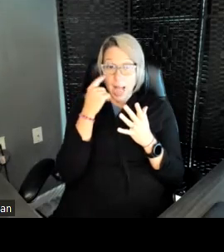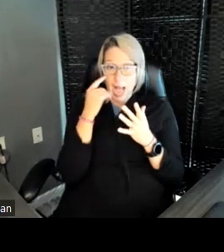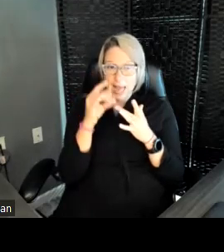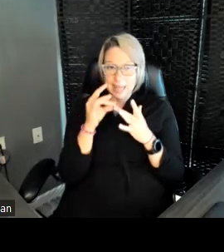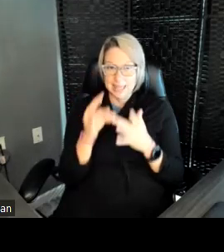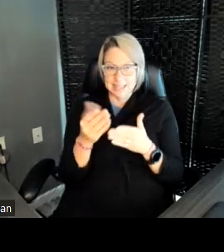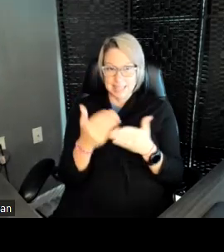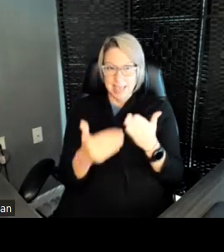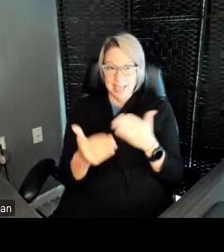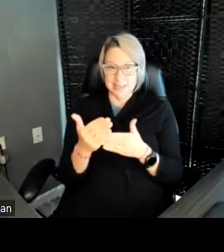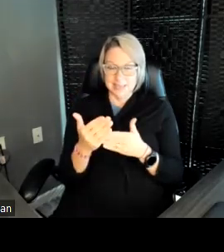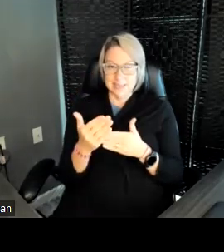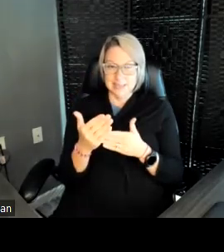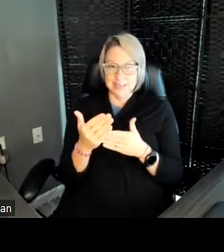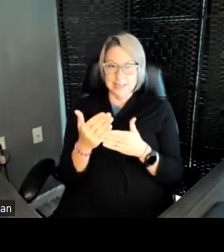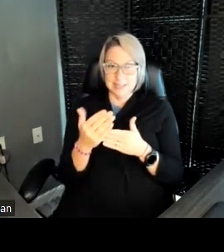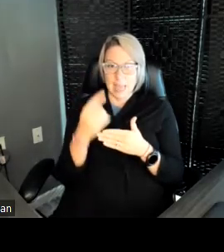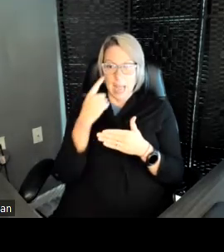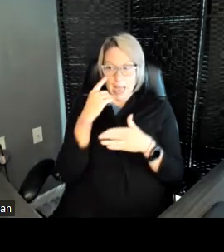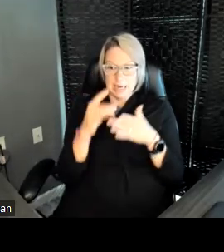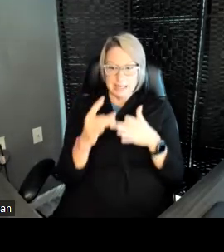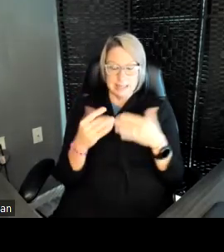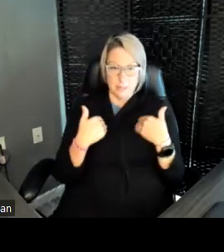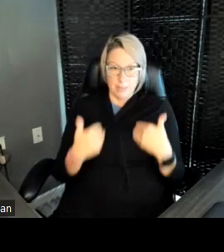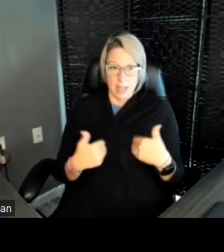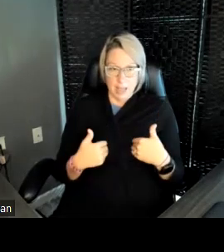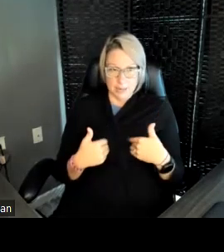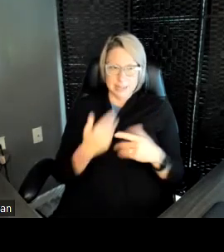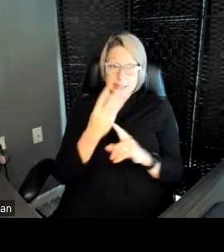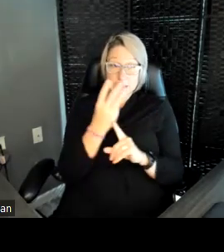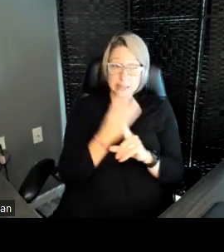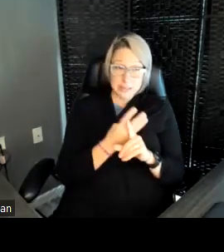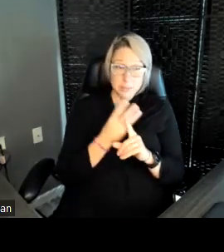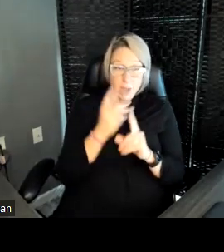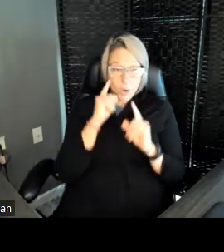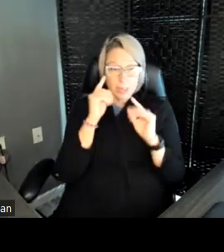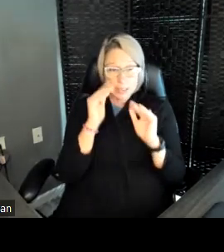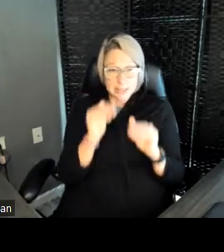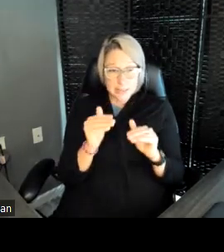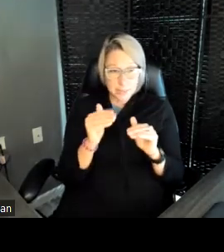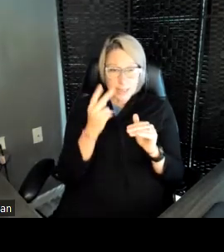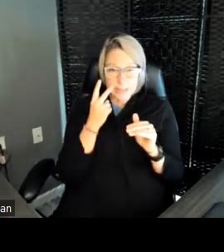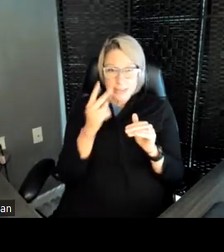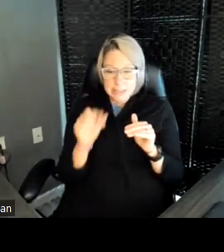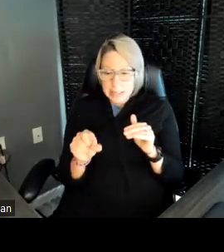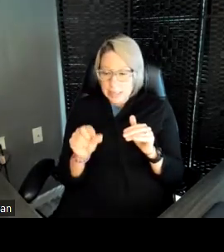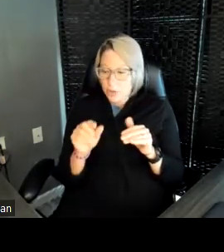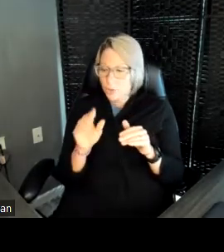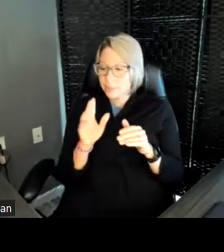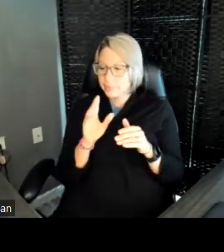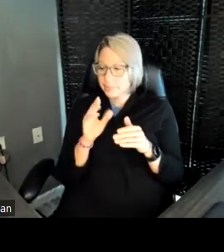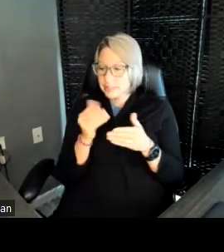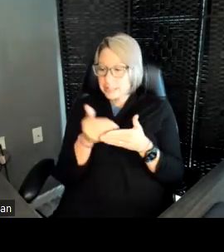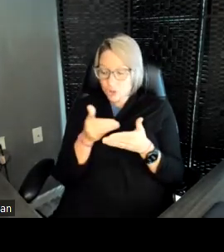you'll see that basically the eye leads the body. By 6 months, we expect little people to see little tiny things like a piece of cereal. We